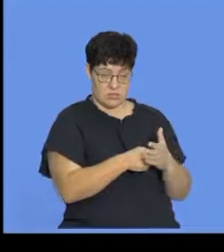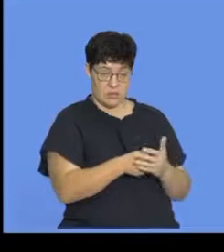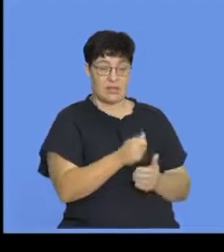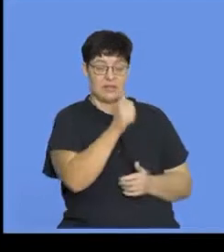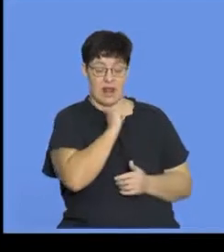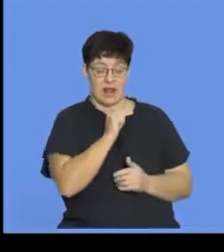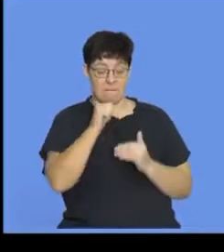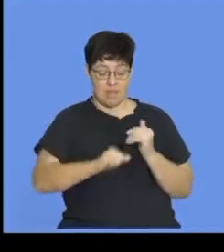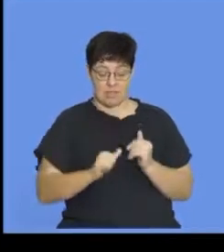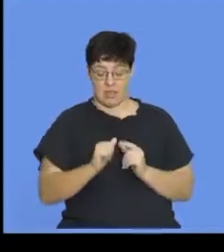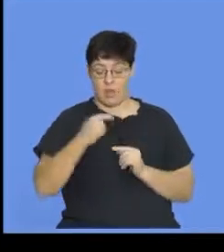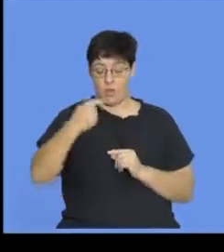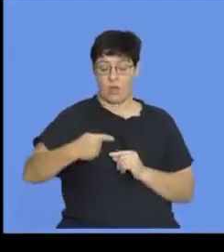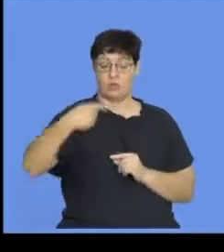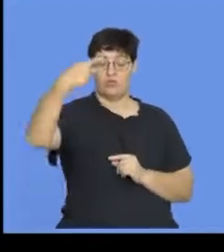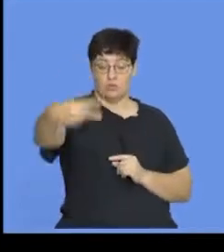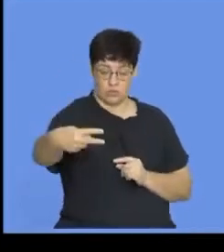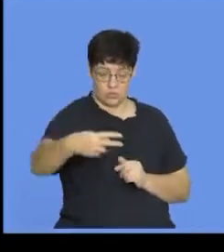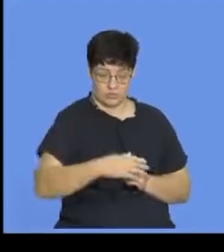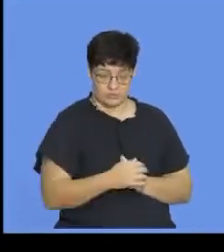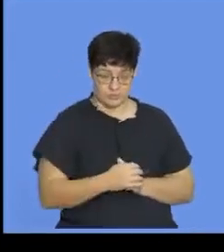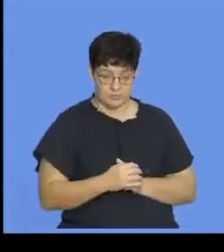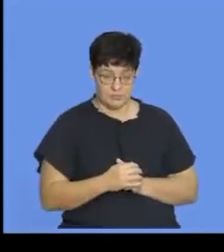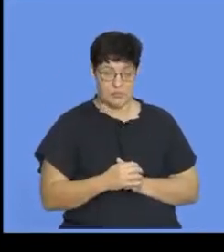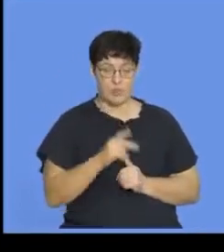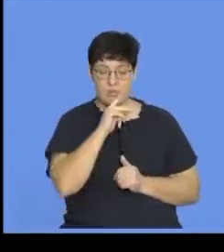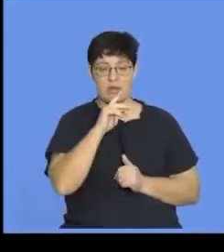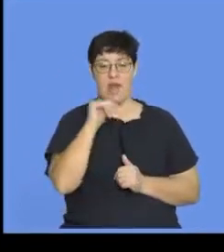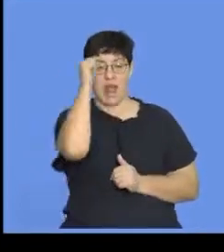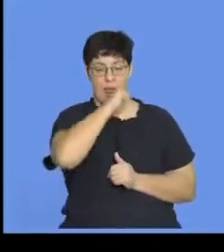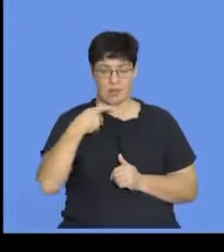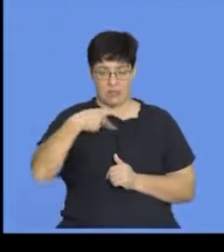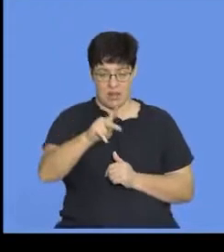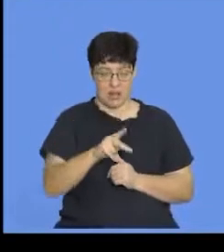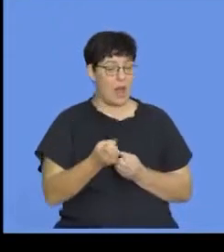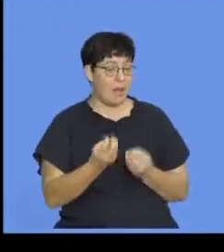after. So February, March, you're paying in April. How much are you paying in April?